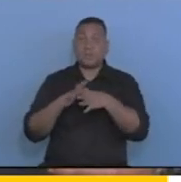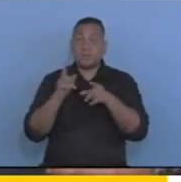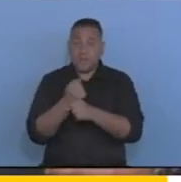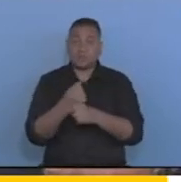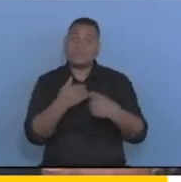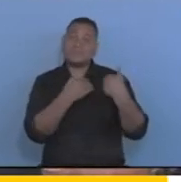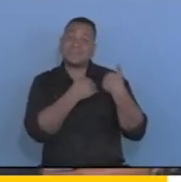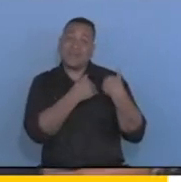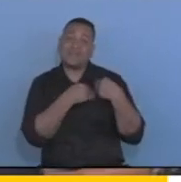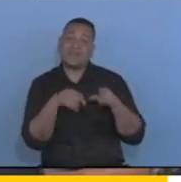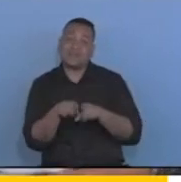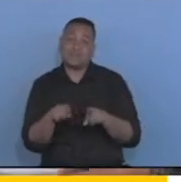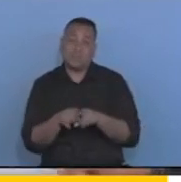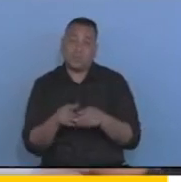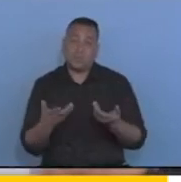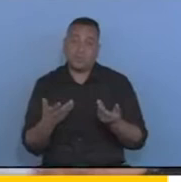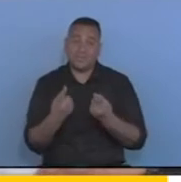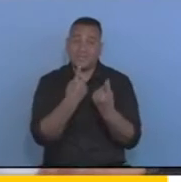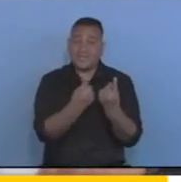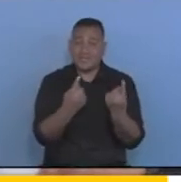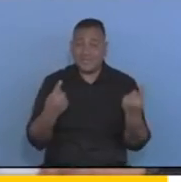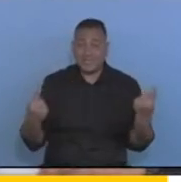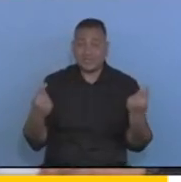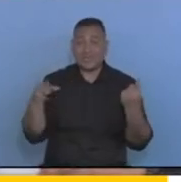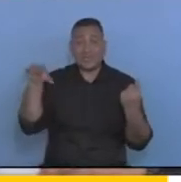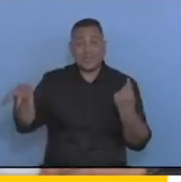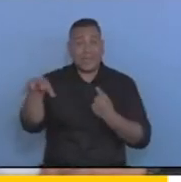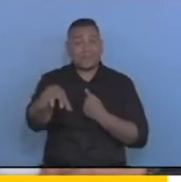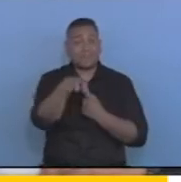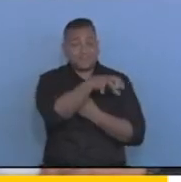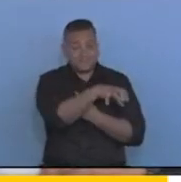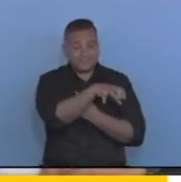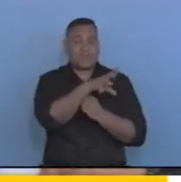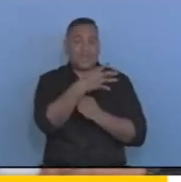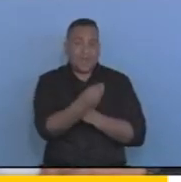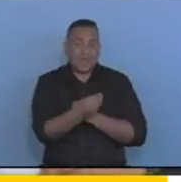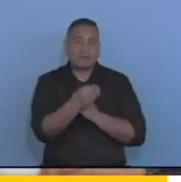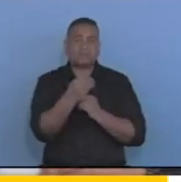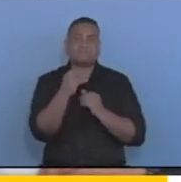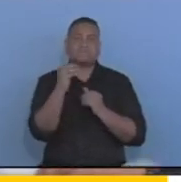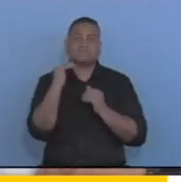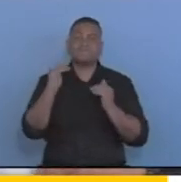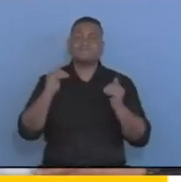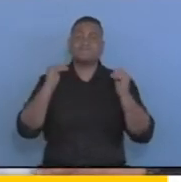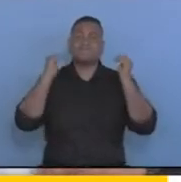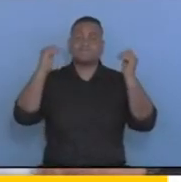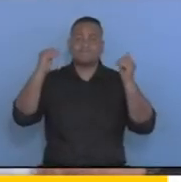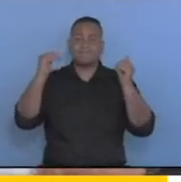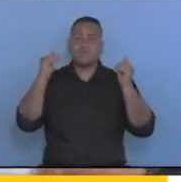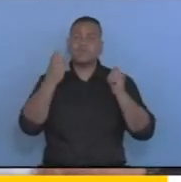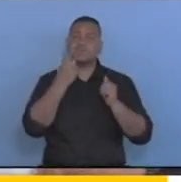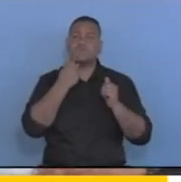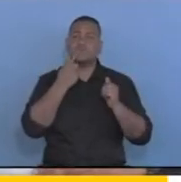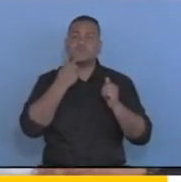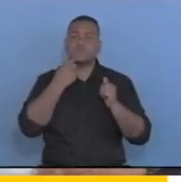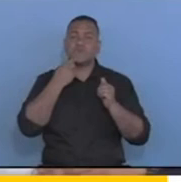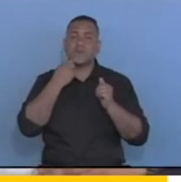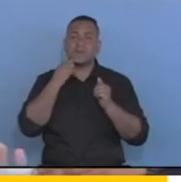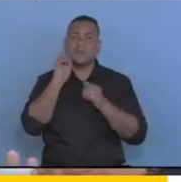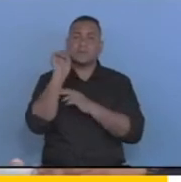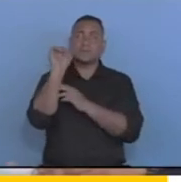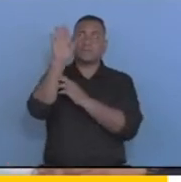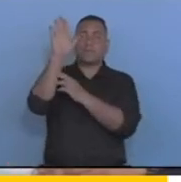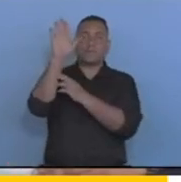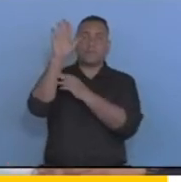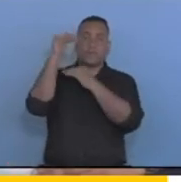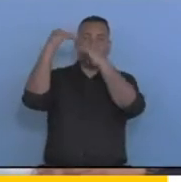each station, above the station is a red knob that will have a padlock